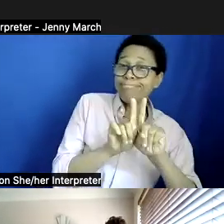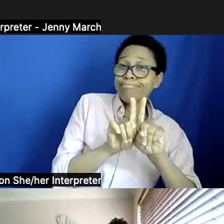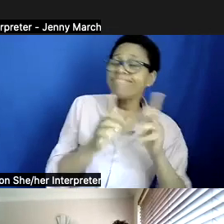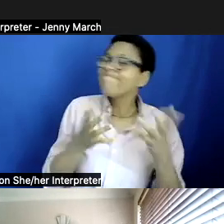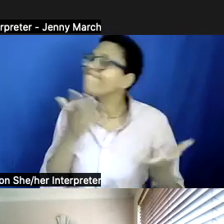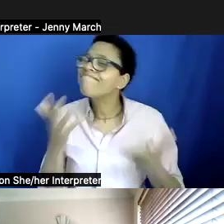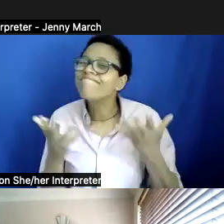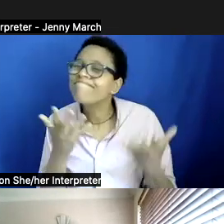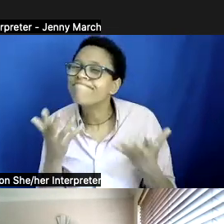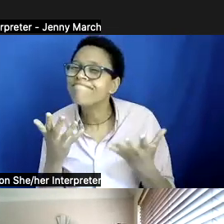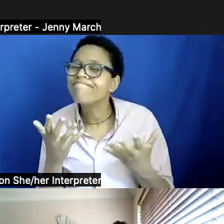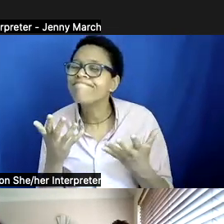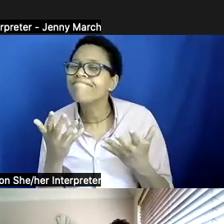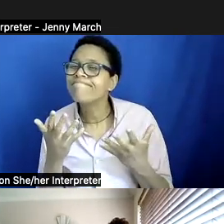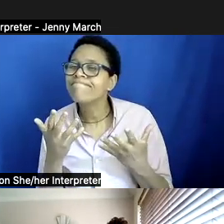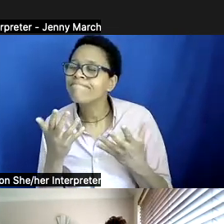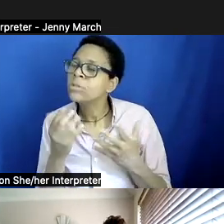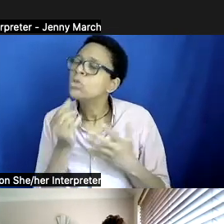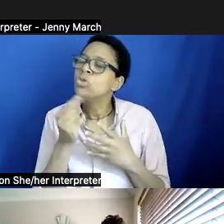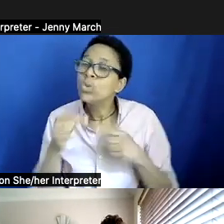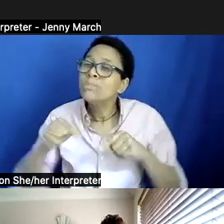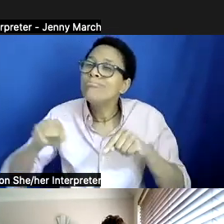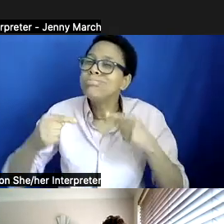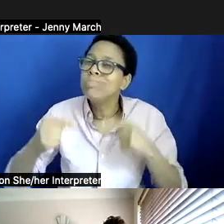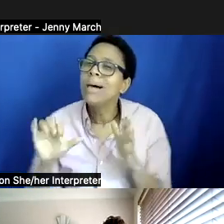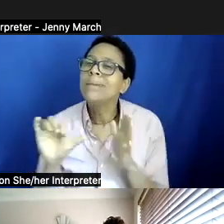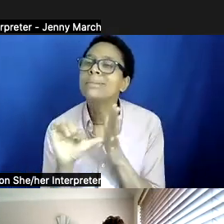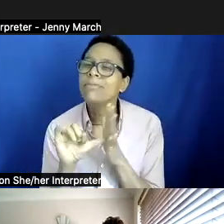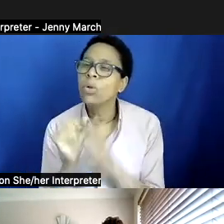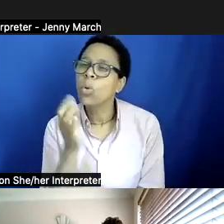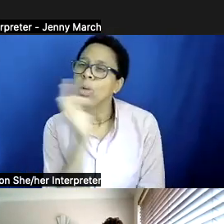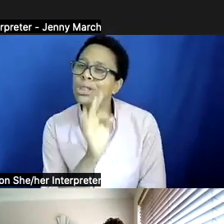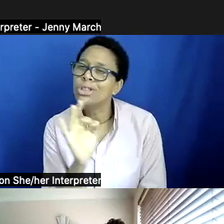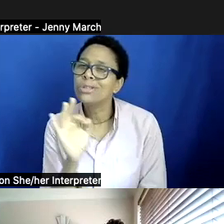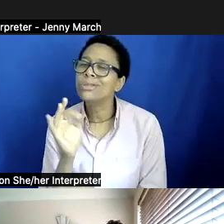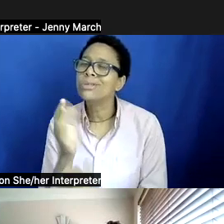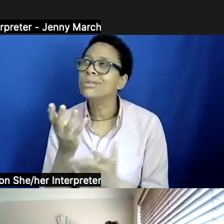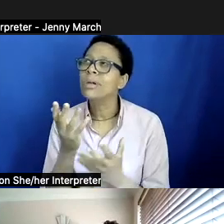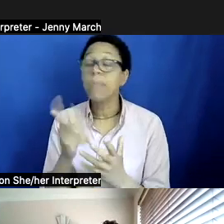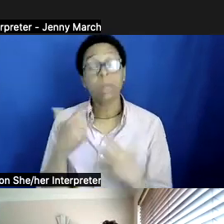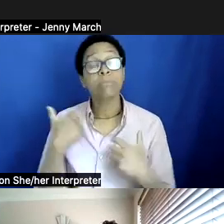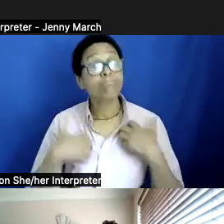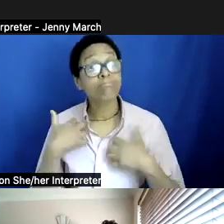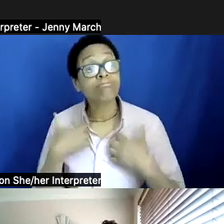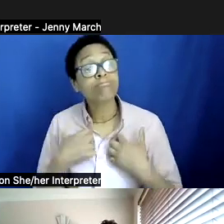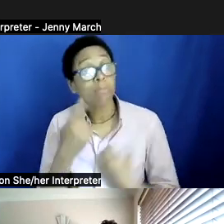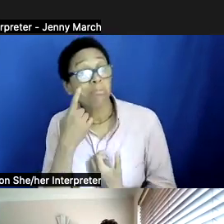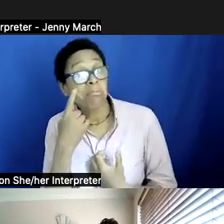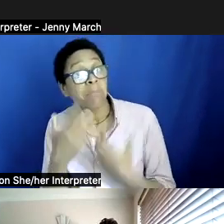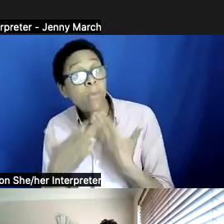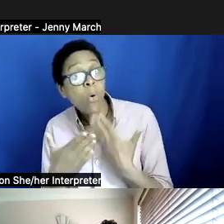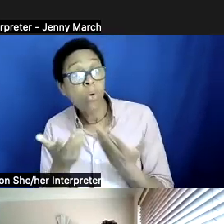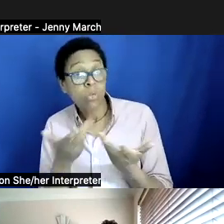a really challenging question, but one that I'm really excited to explore further with you